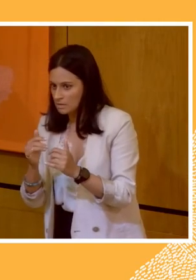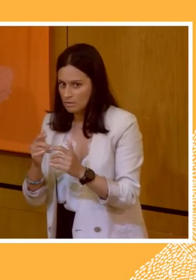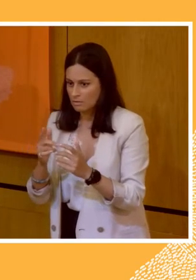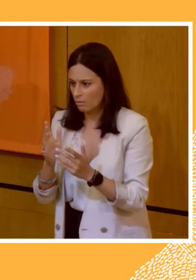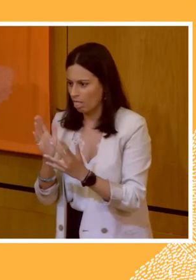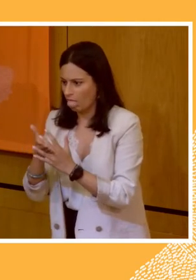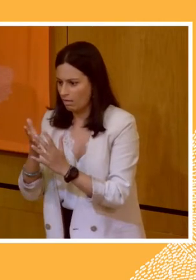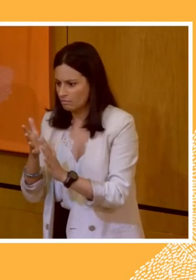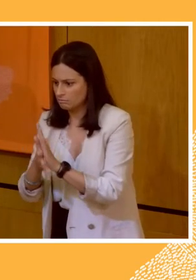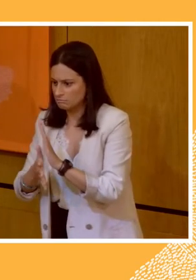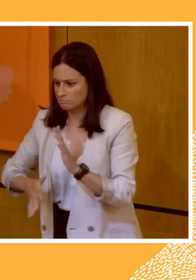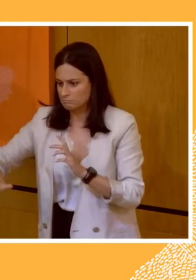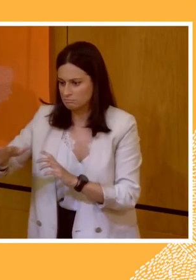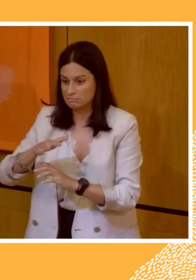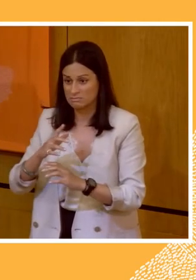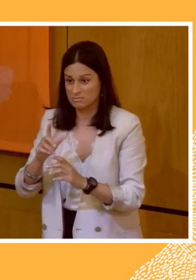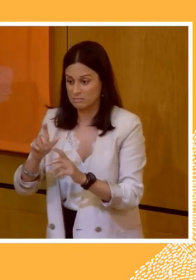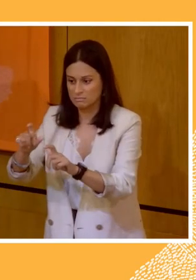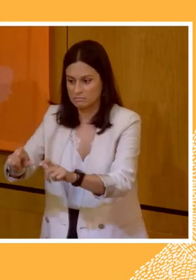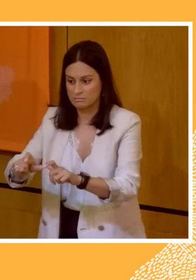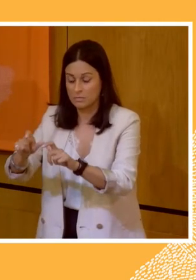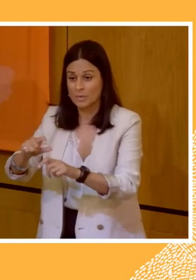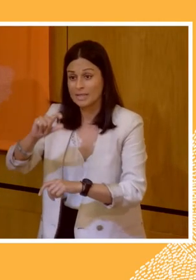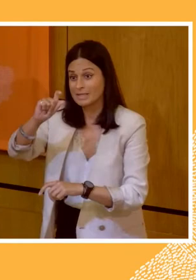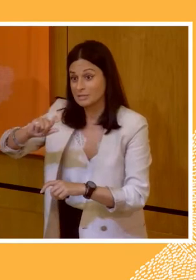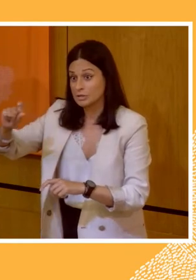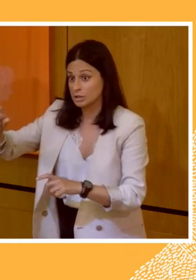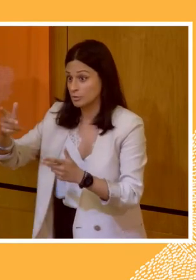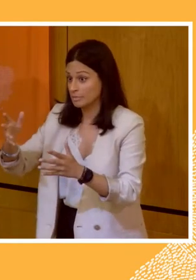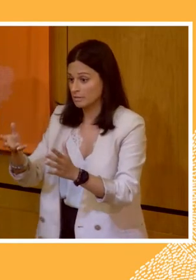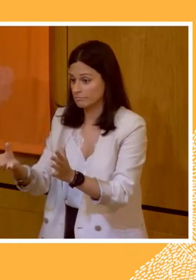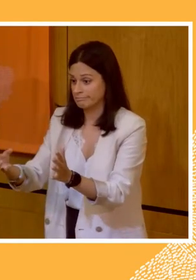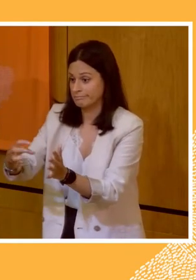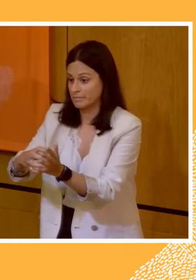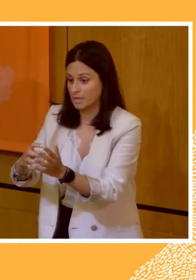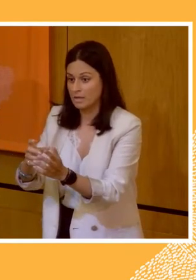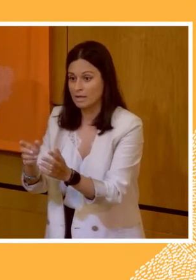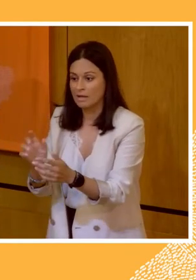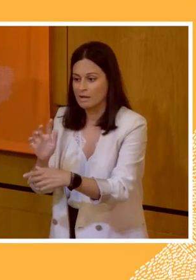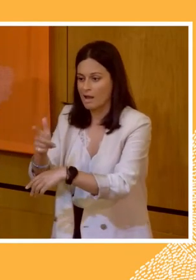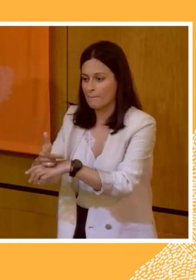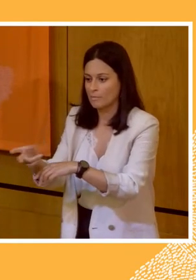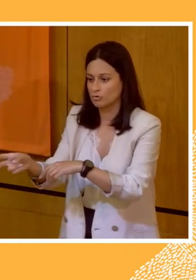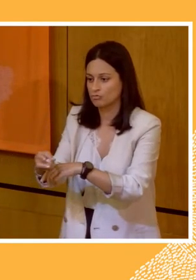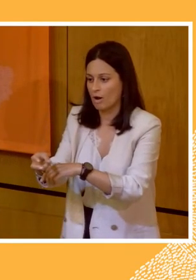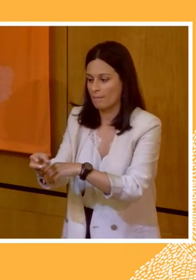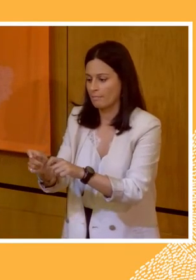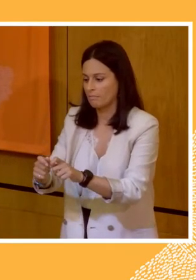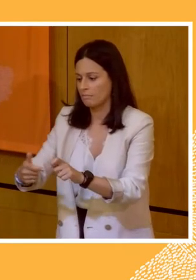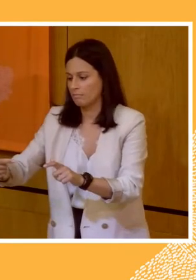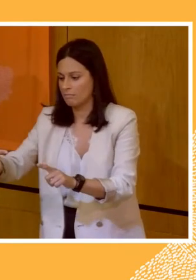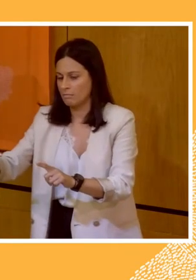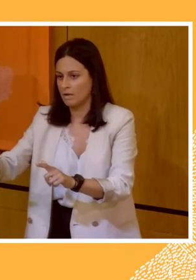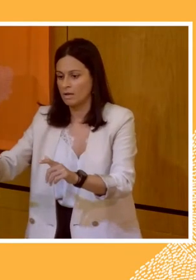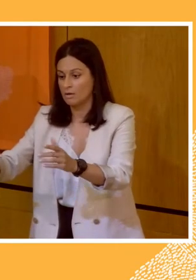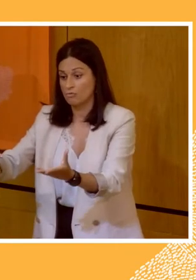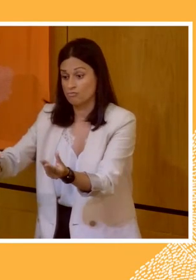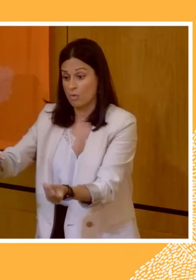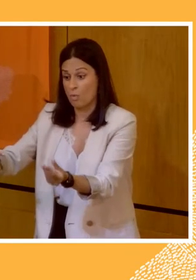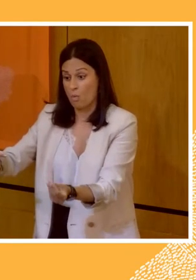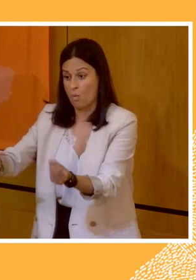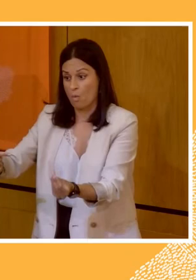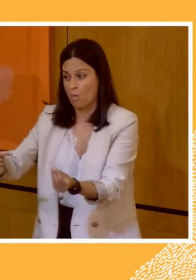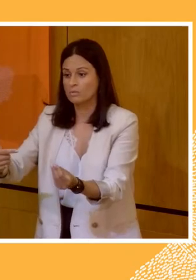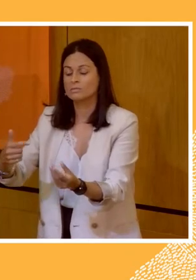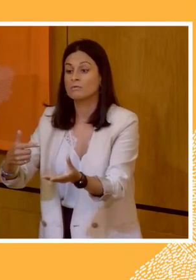habitat. And we did that in Indonesia. We put a camera trap next to the recorder so we could see what species